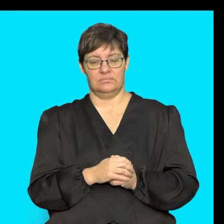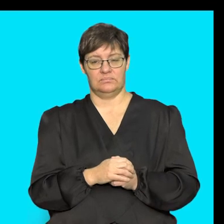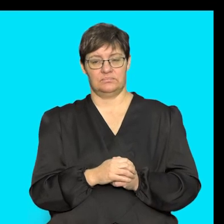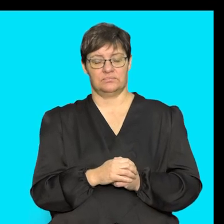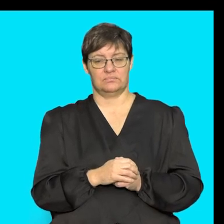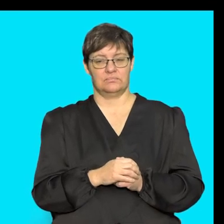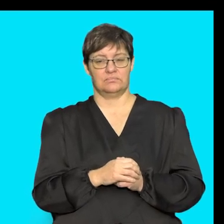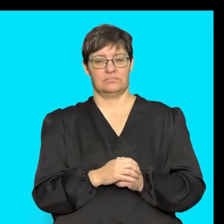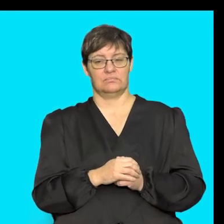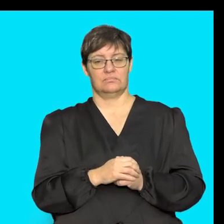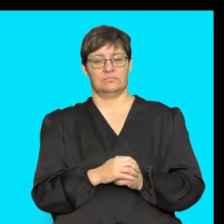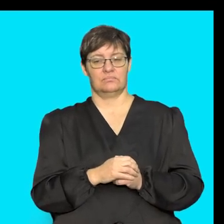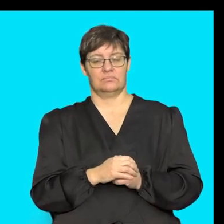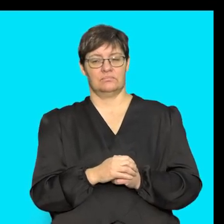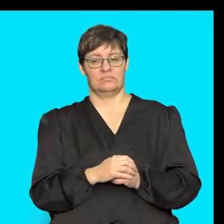get 70